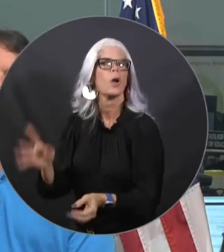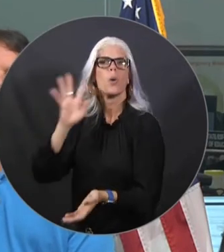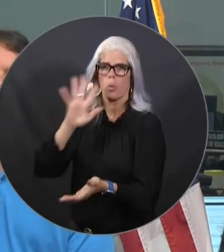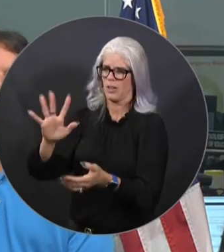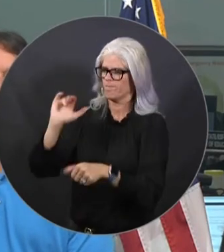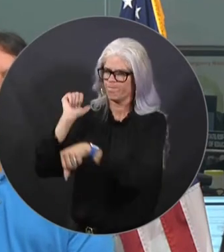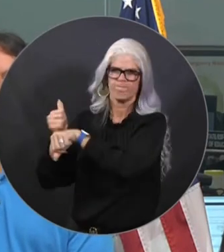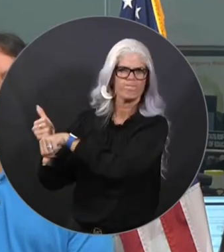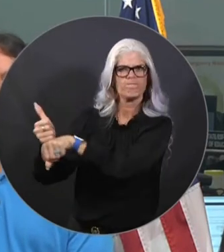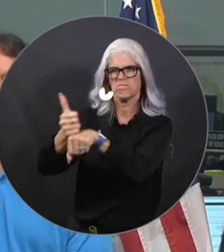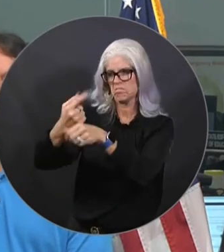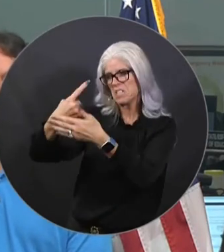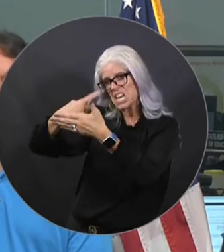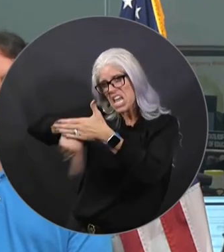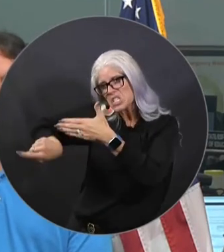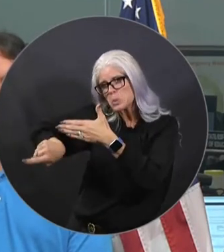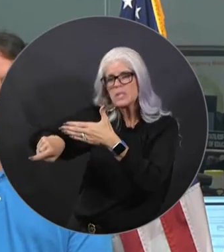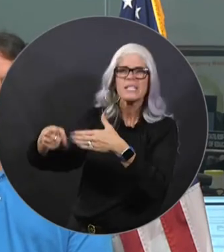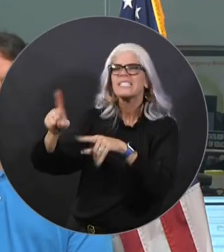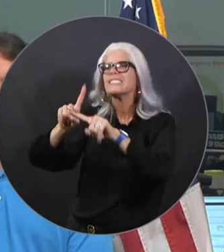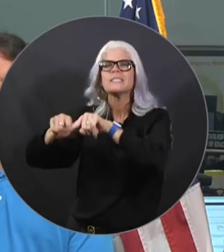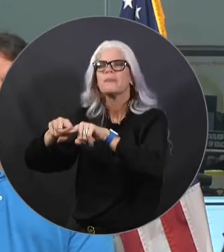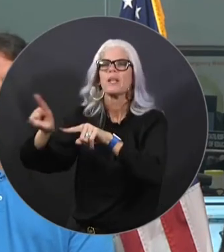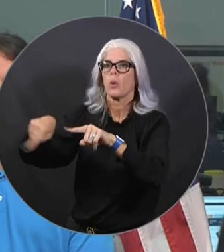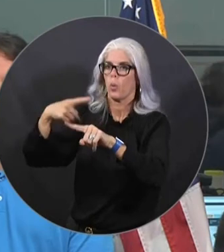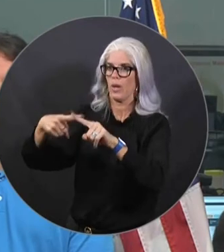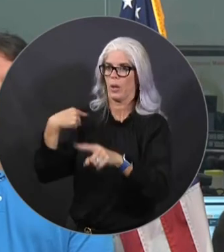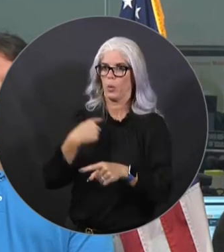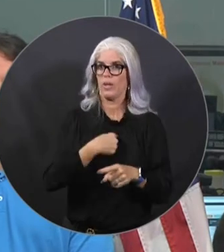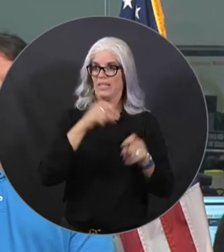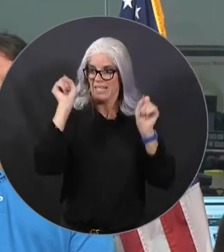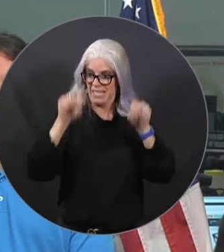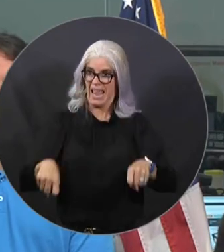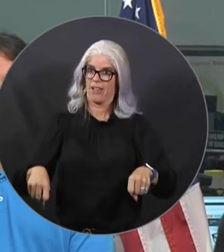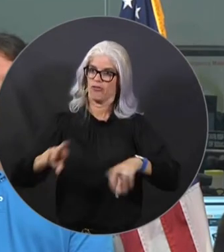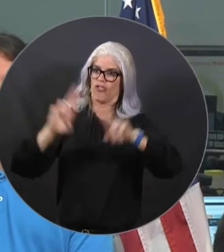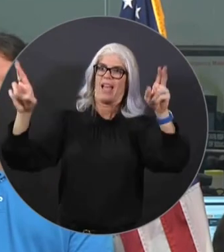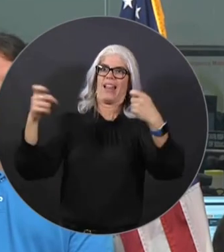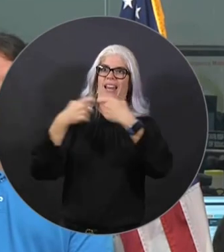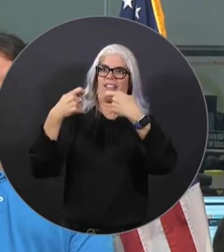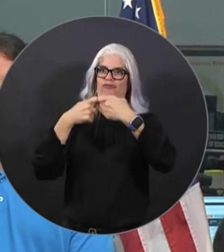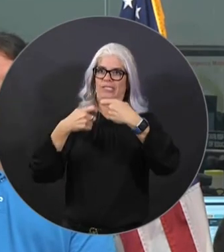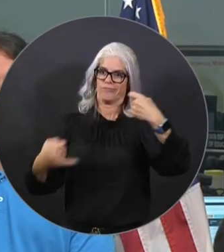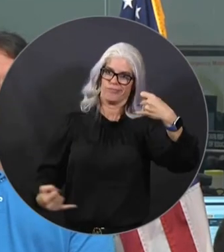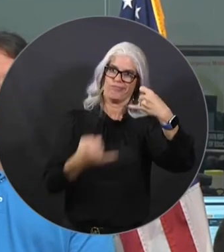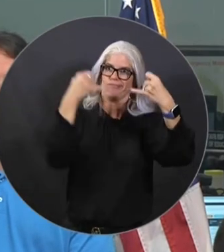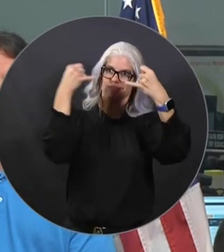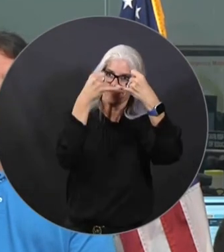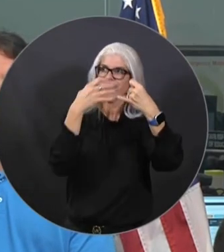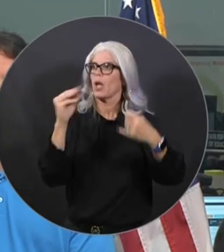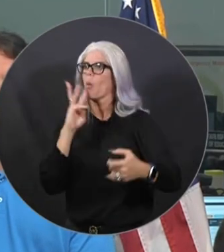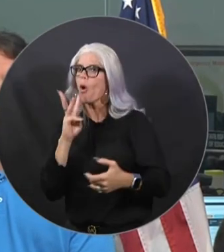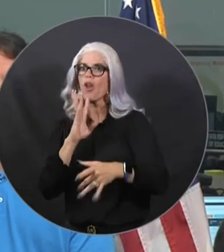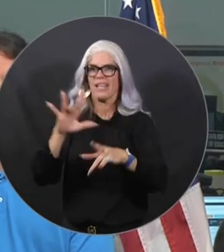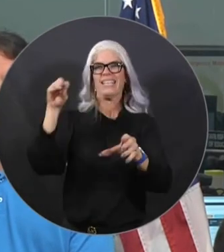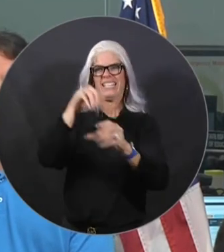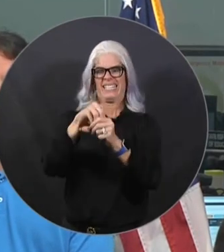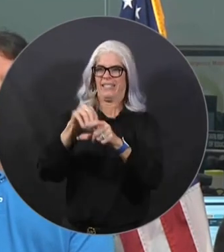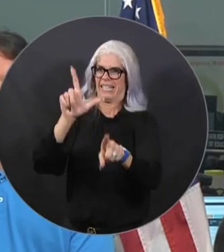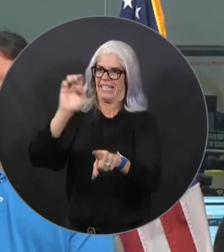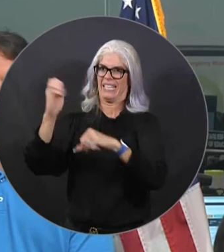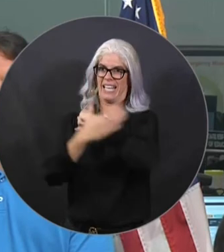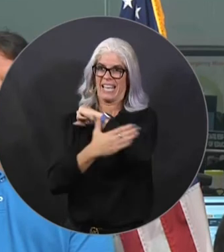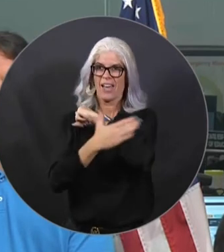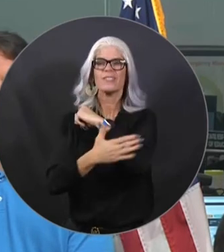It just all depends on when we can get water restored to Lee County and the impacted area, and when we can get power restored to the impacted area. As those